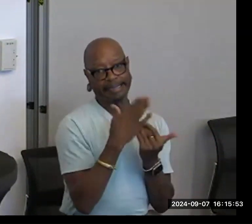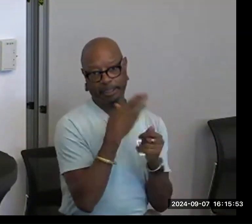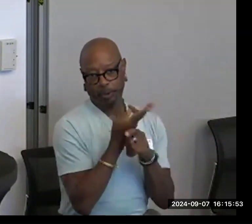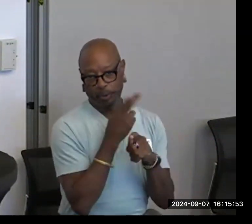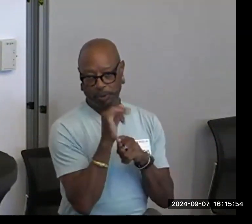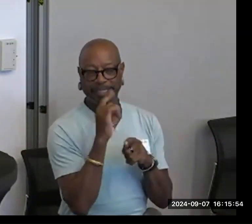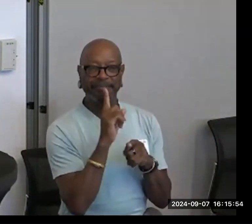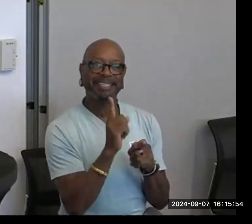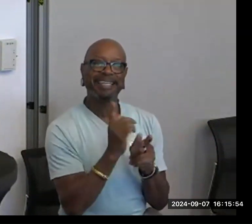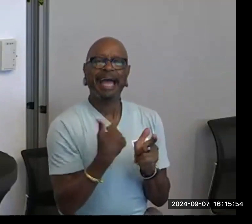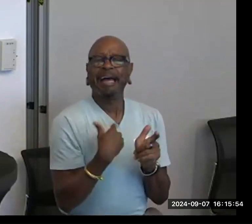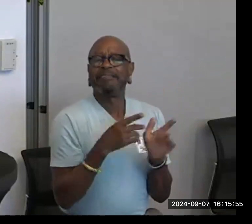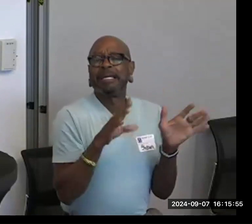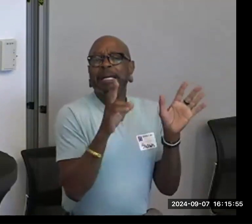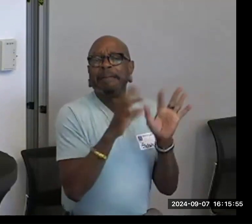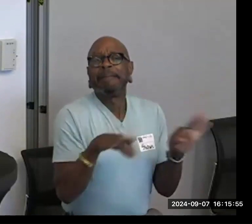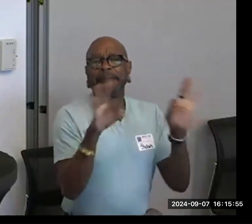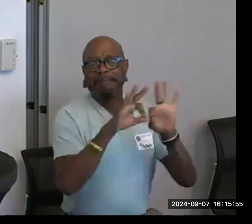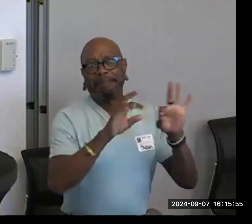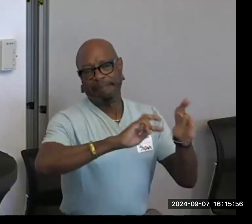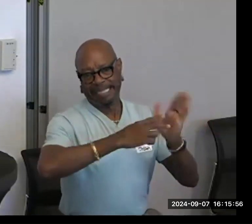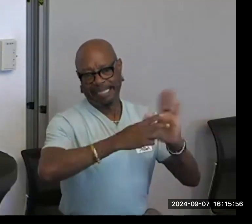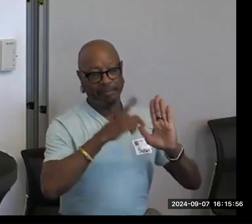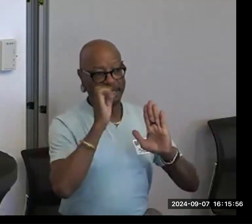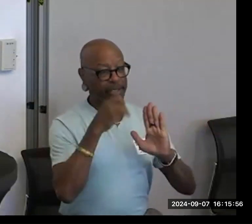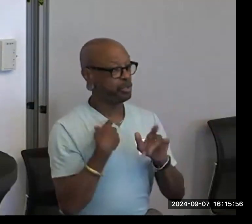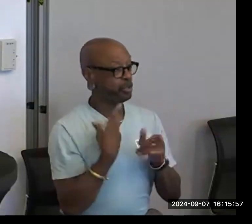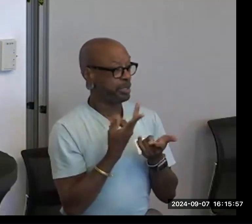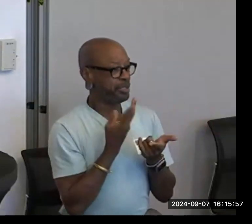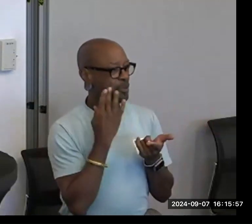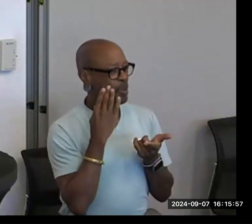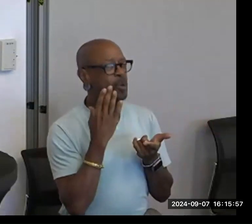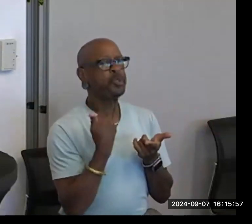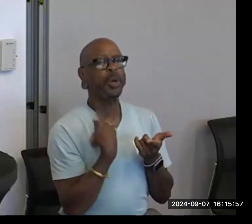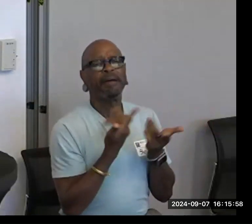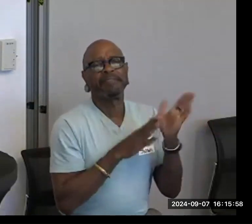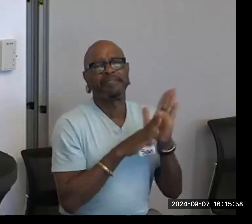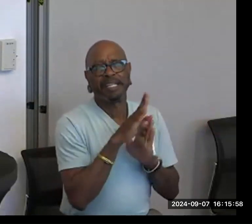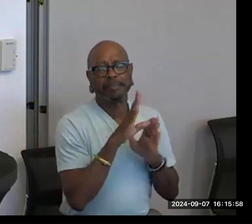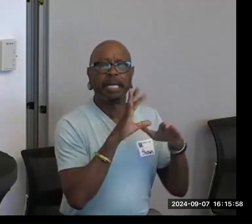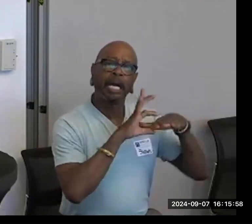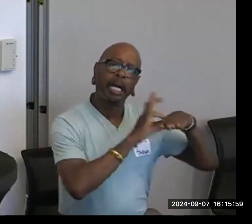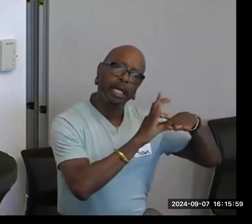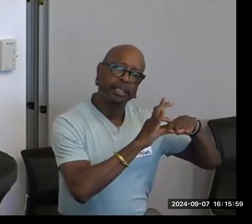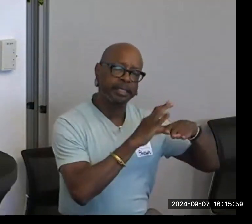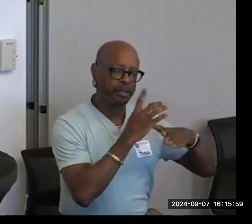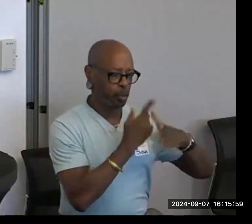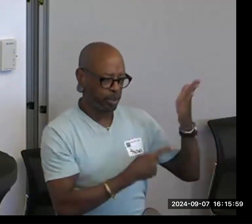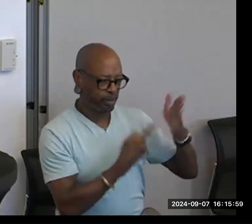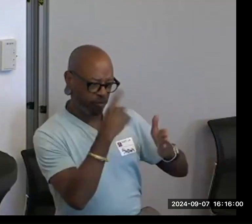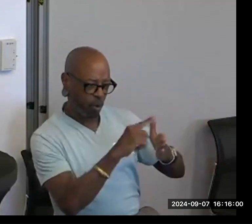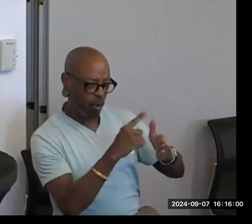they're meaningful because you can put them in context, and you can only do that by